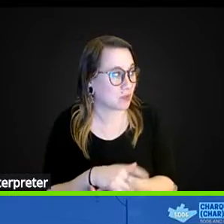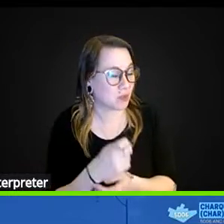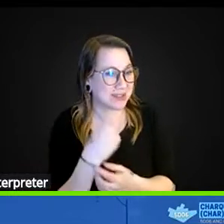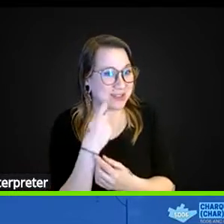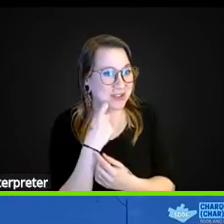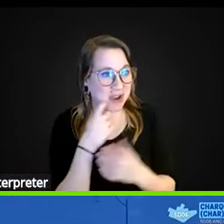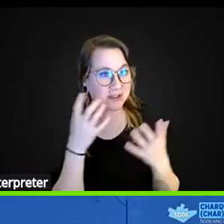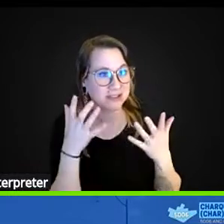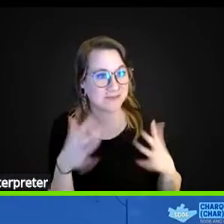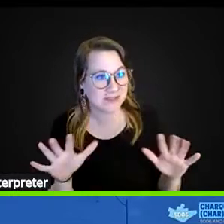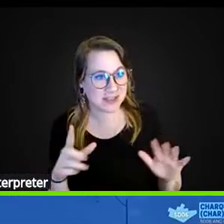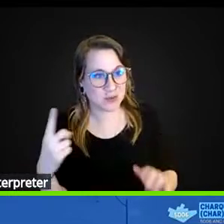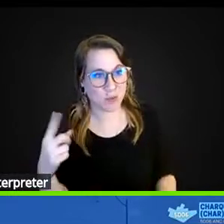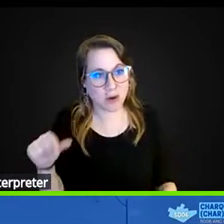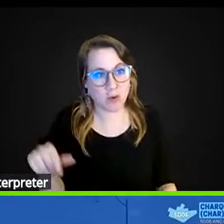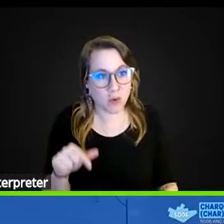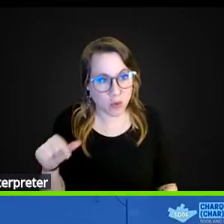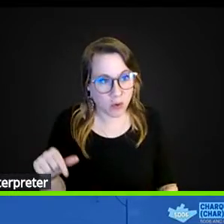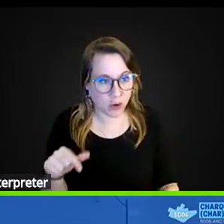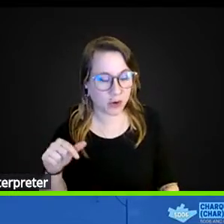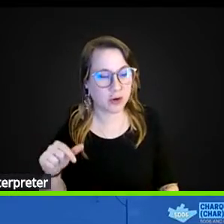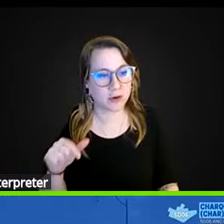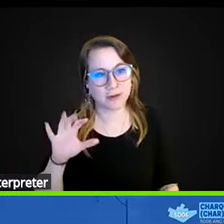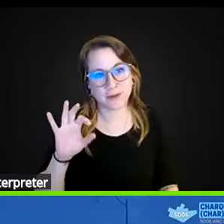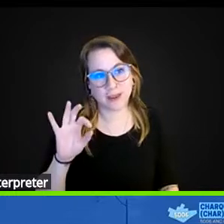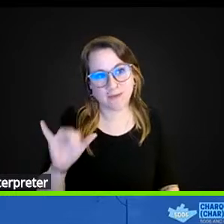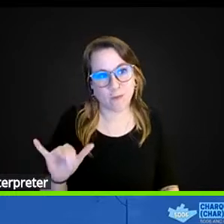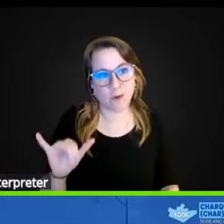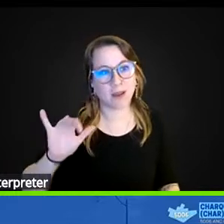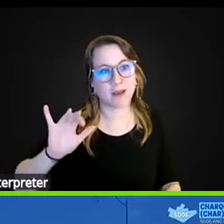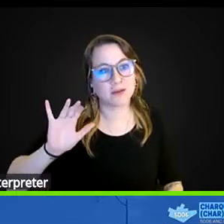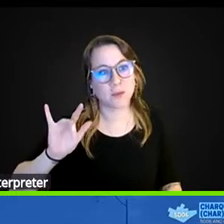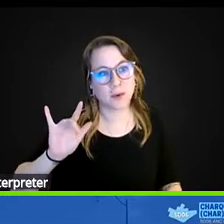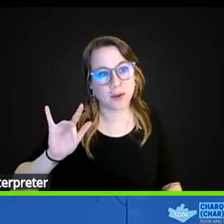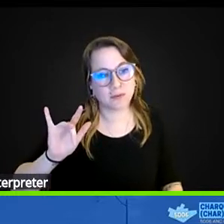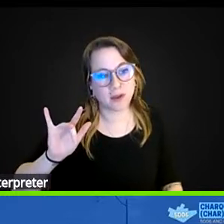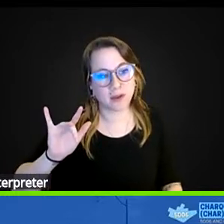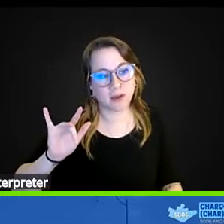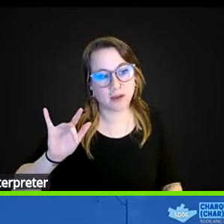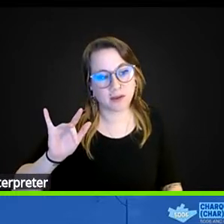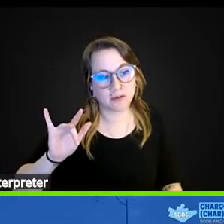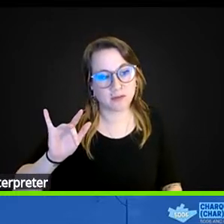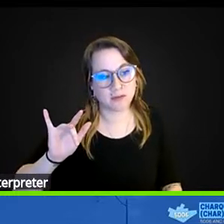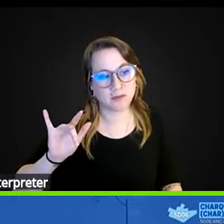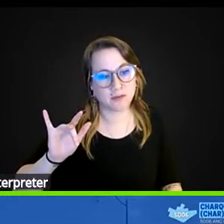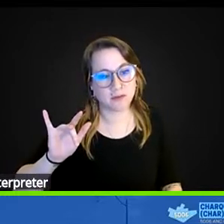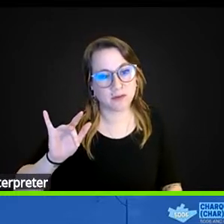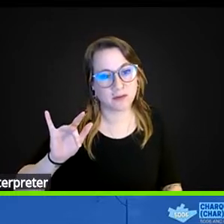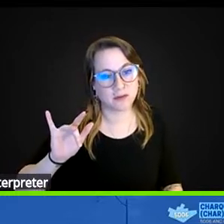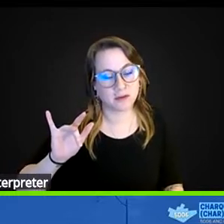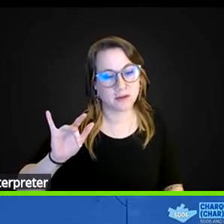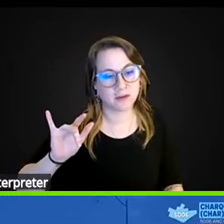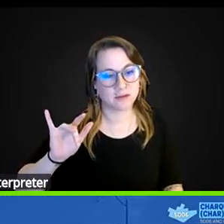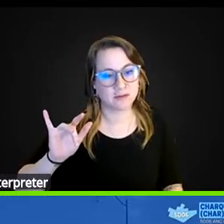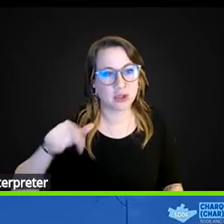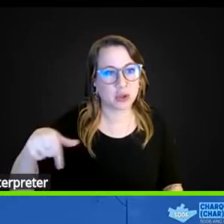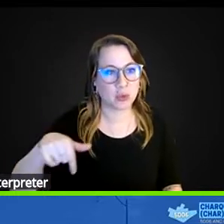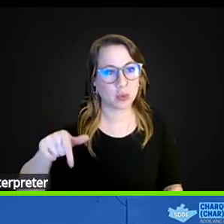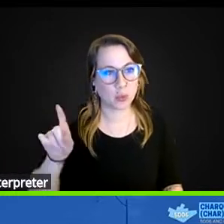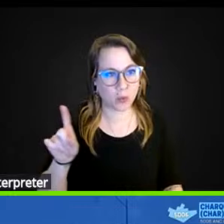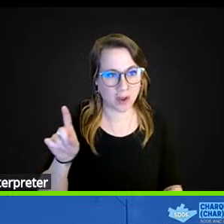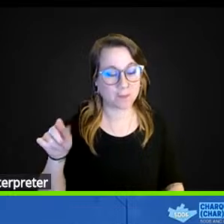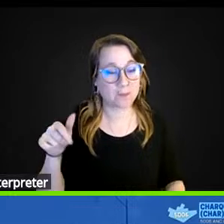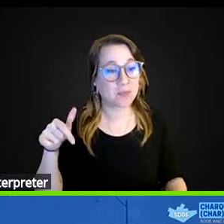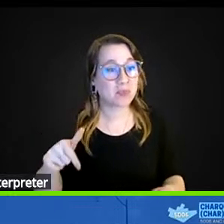the end of one quarter, which was FY25 Q1. So this report